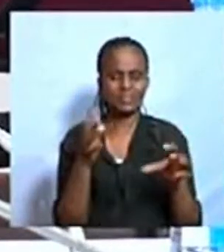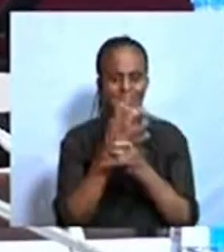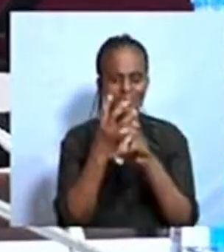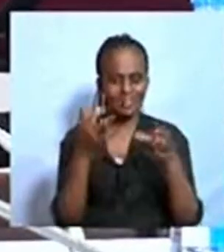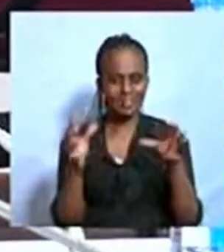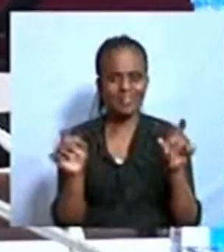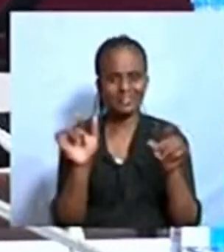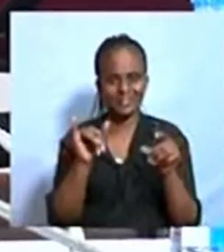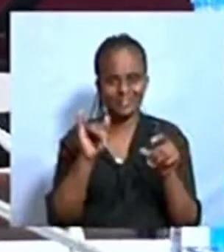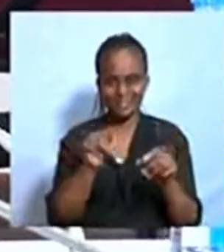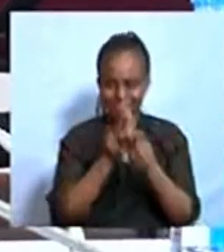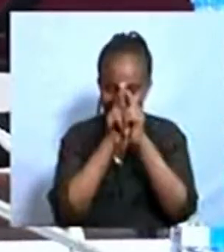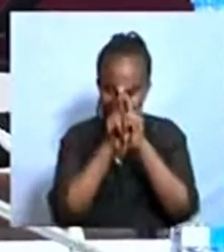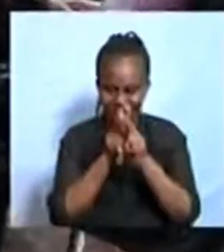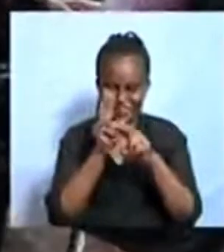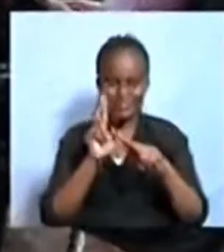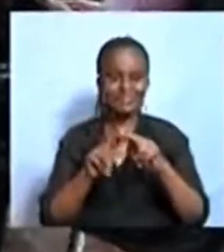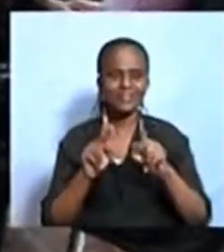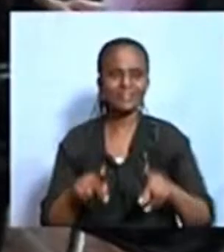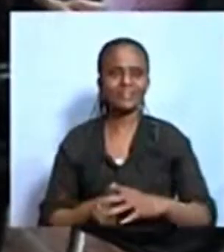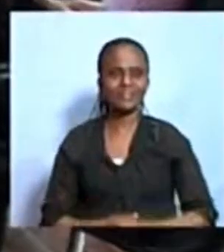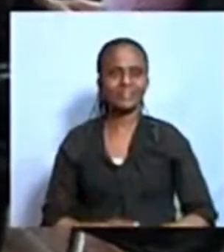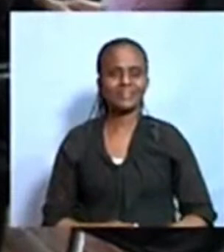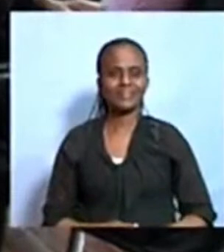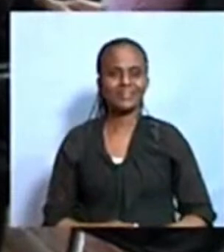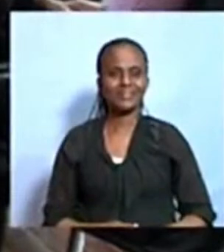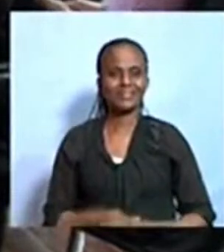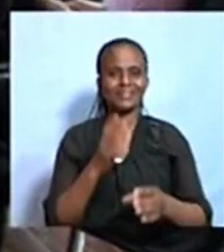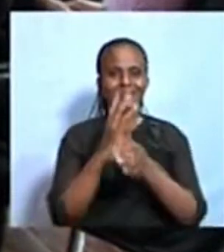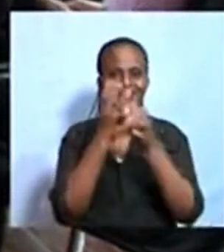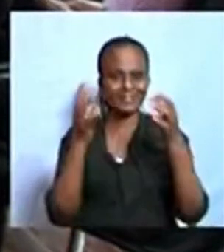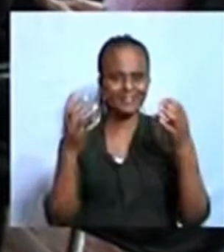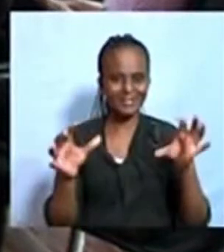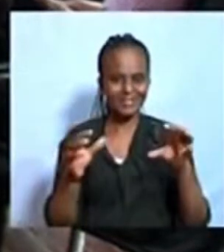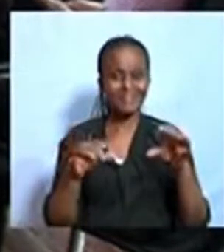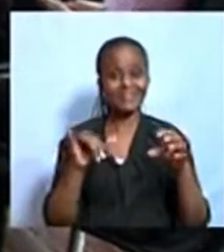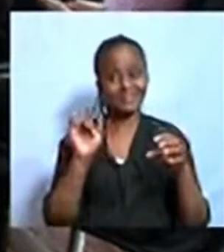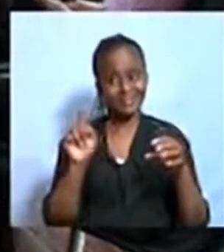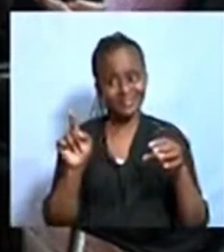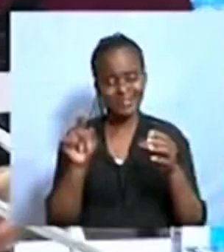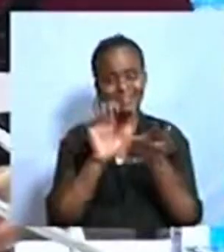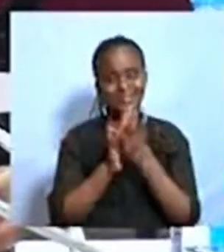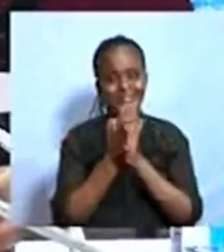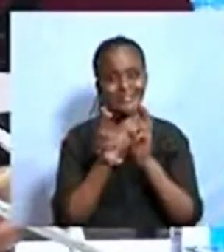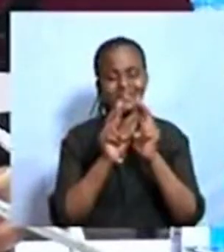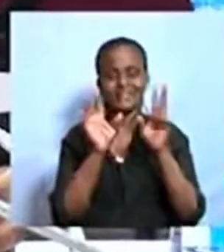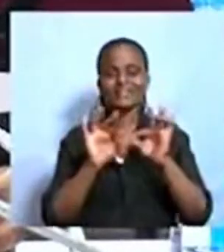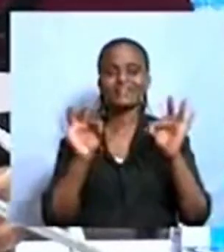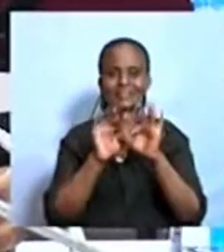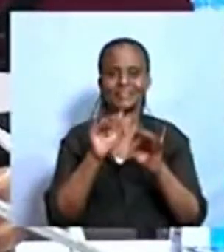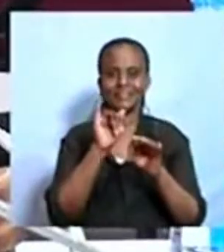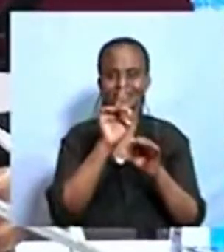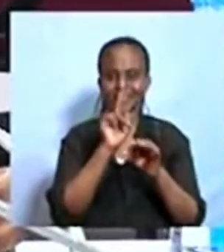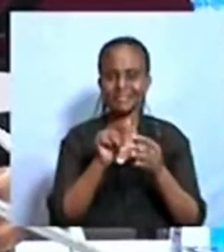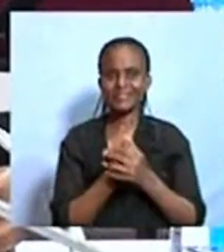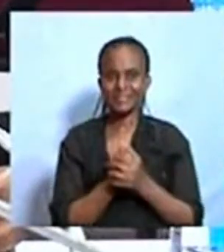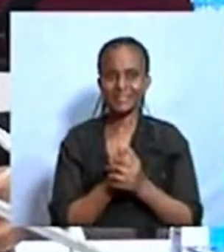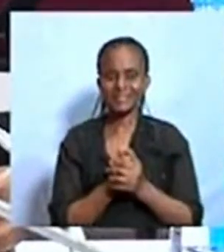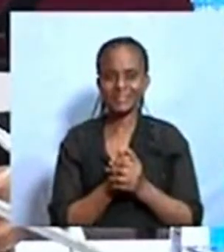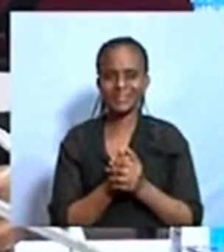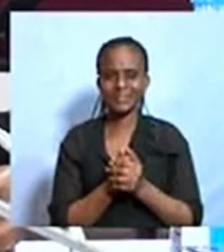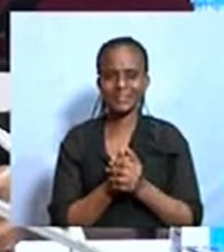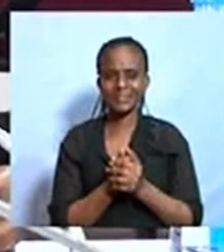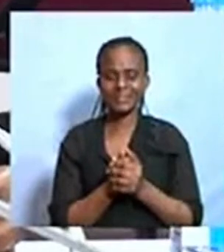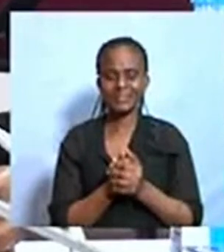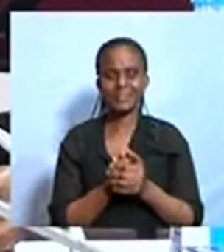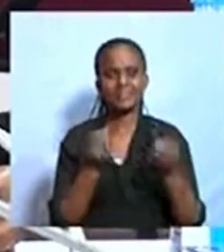Yes, Honorable Chair. And Chinsali also. I think this becomes very important. A number